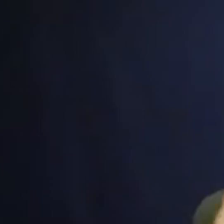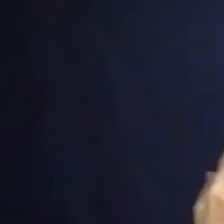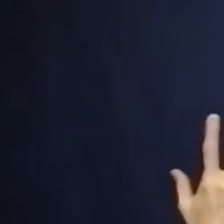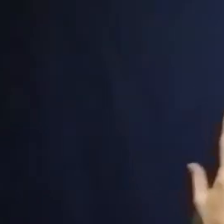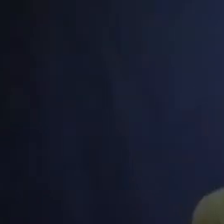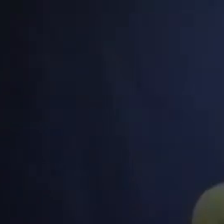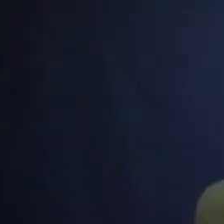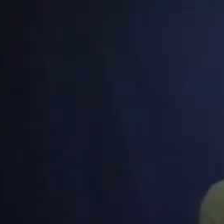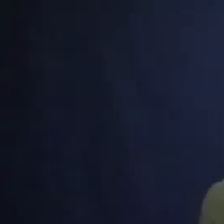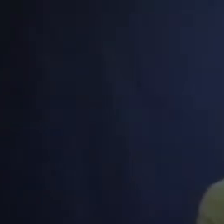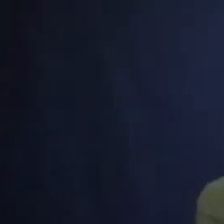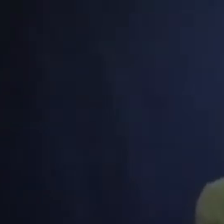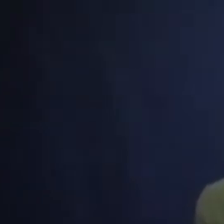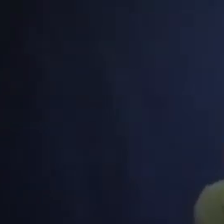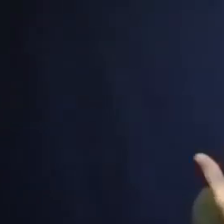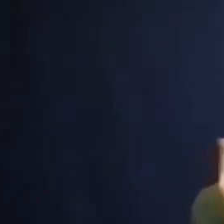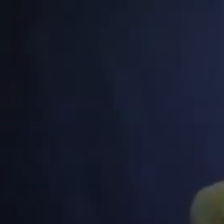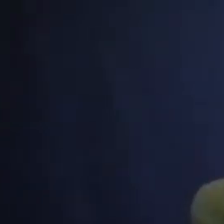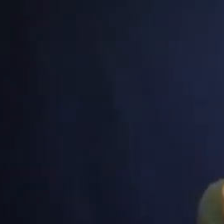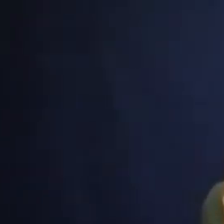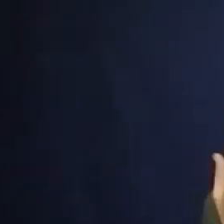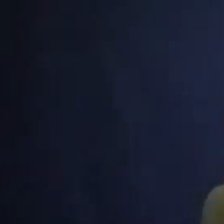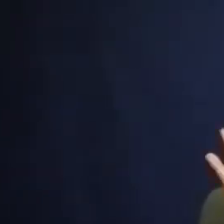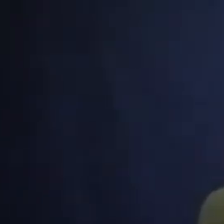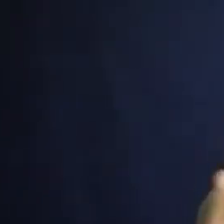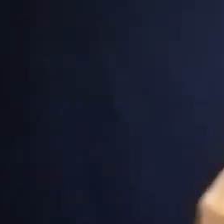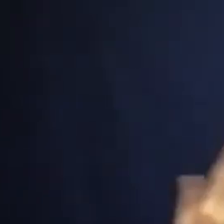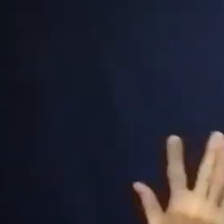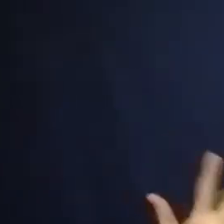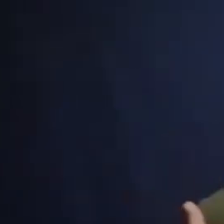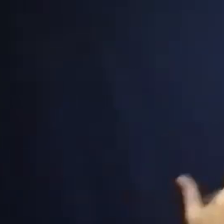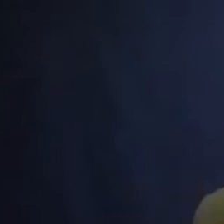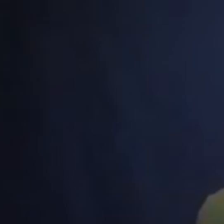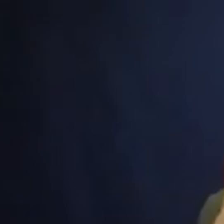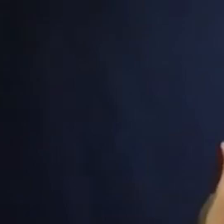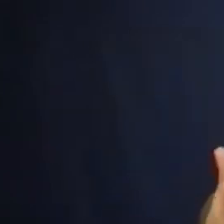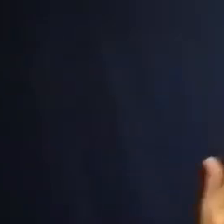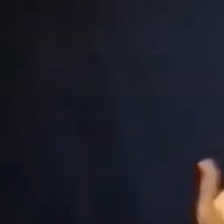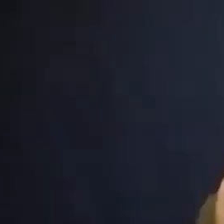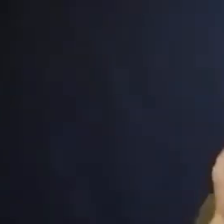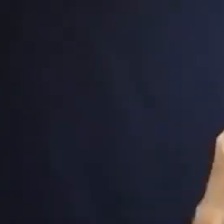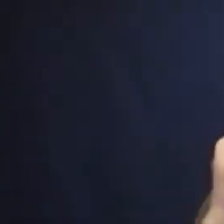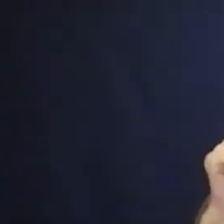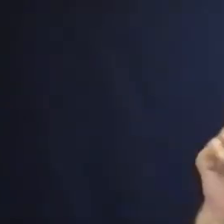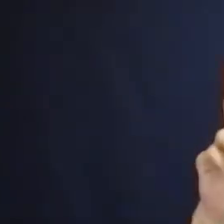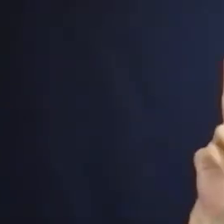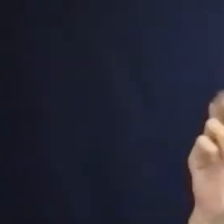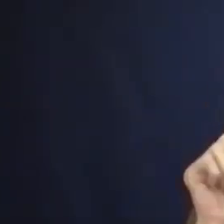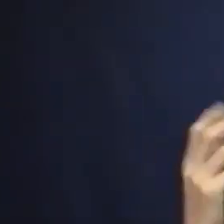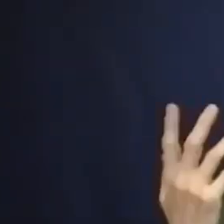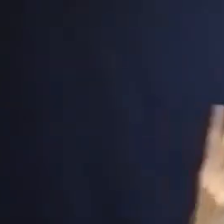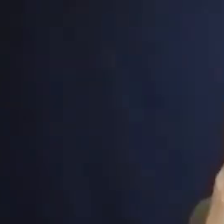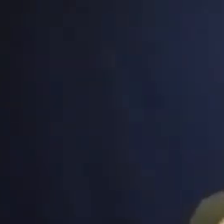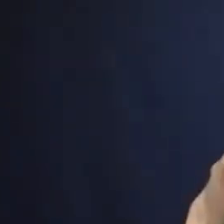so individuals and families who are living on the streets and shelters, involved in the child